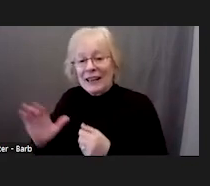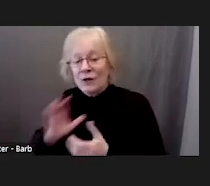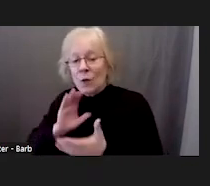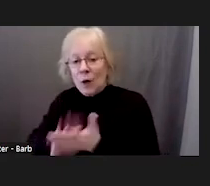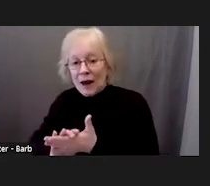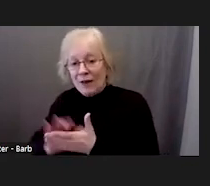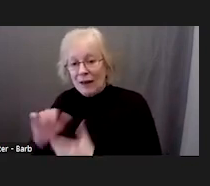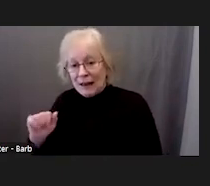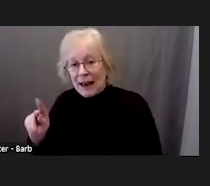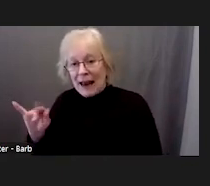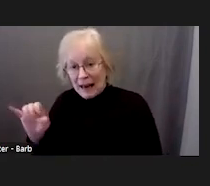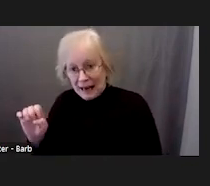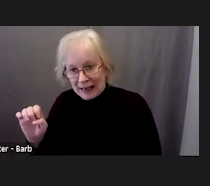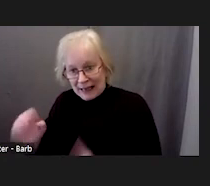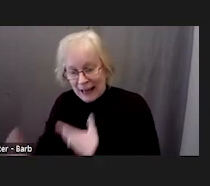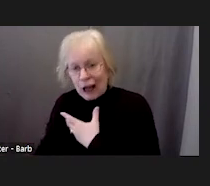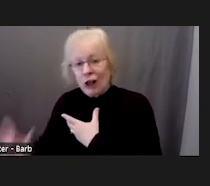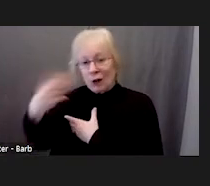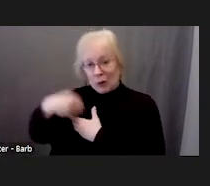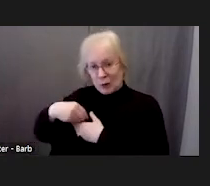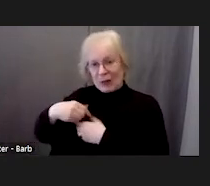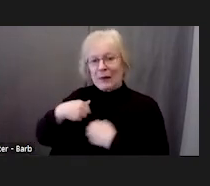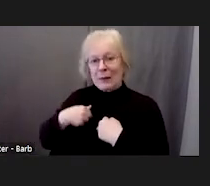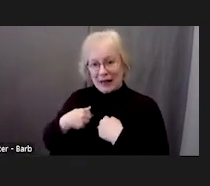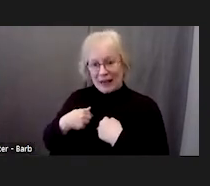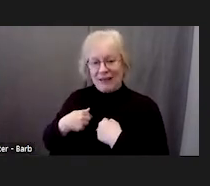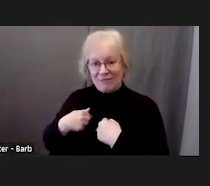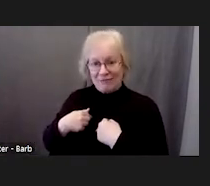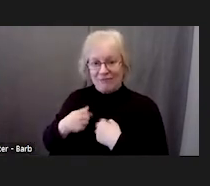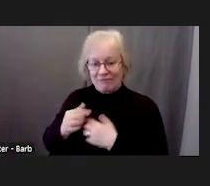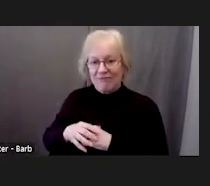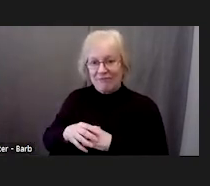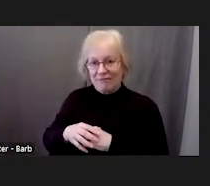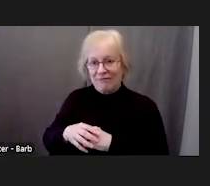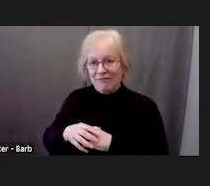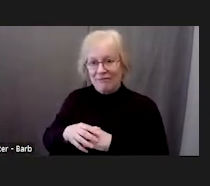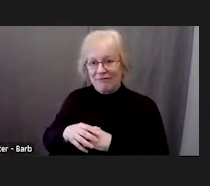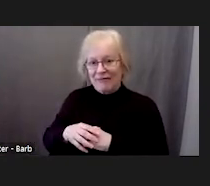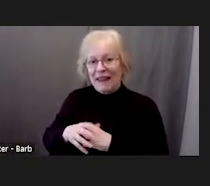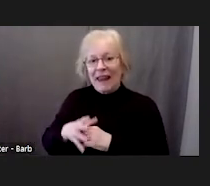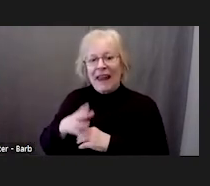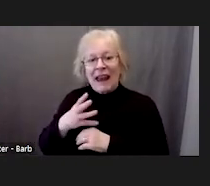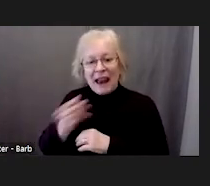They have included me in their family, and they have grandkids that they,